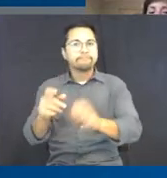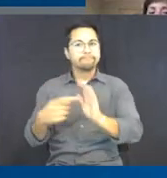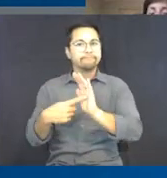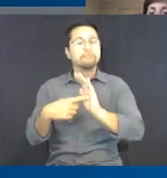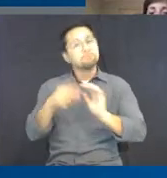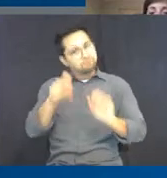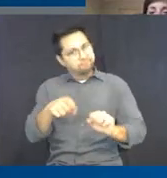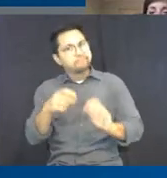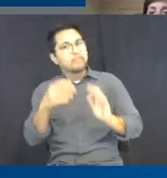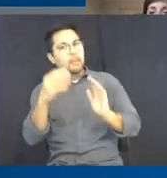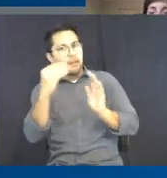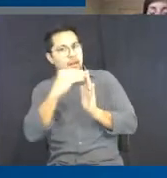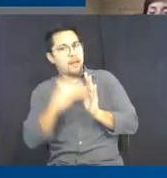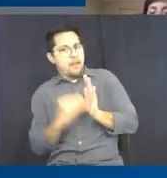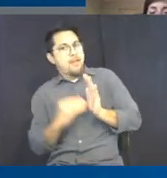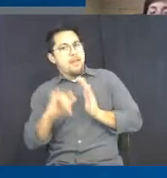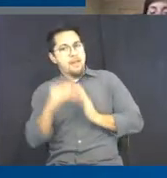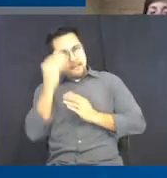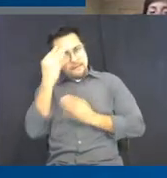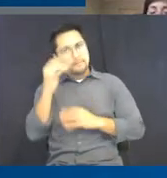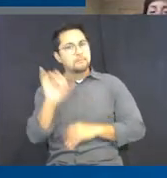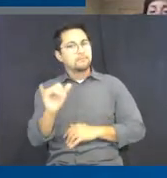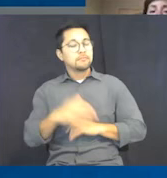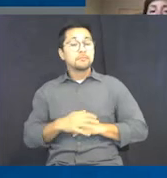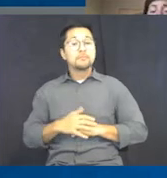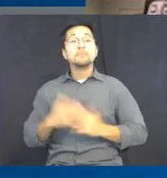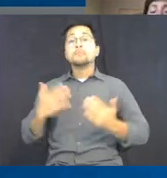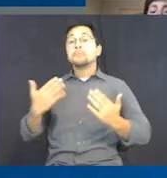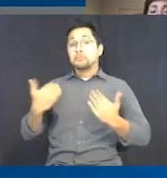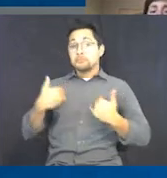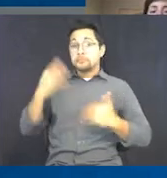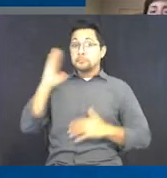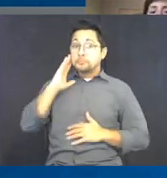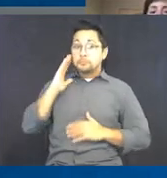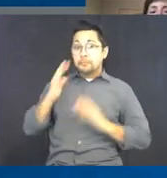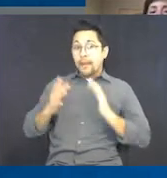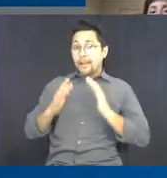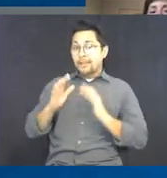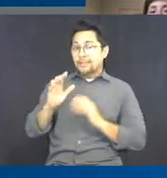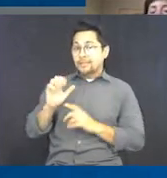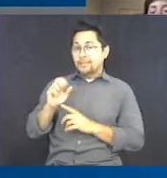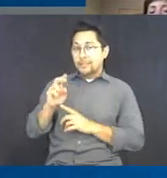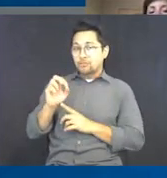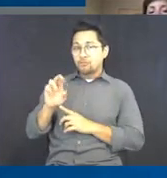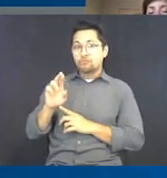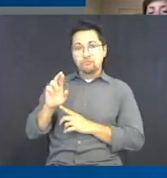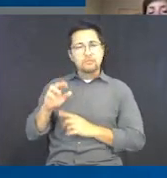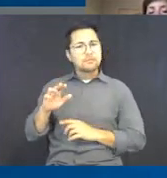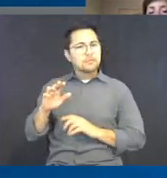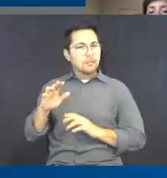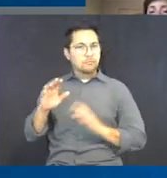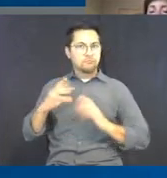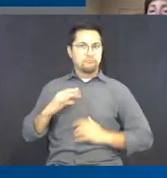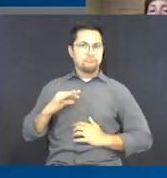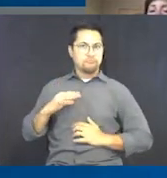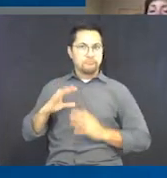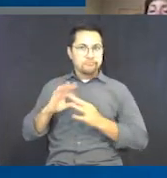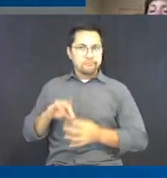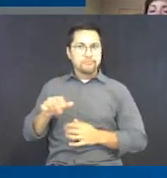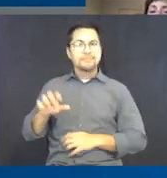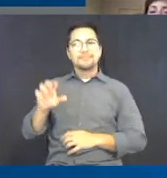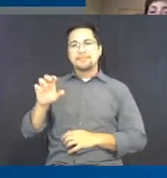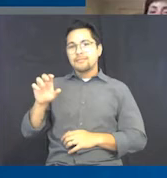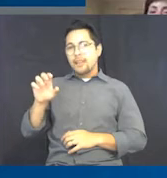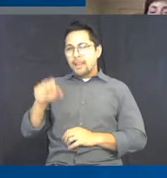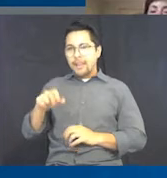one young man, David, that you'll get to learn a little bit more about in a couple of slides, he uses his bed sensor when he gets